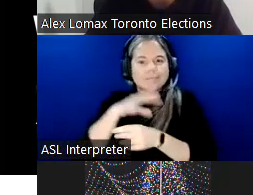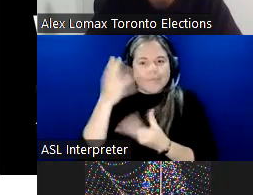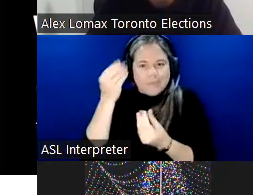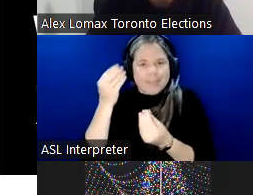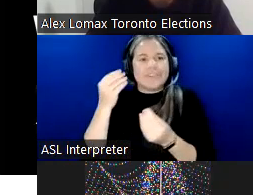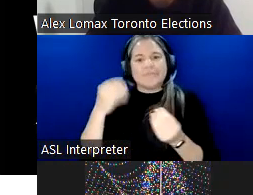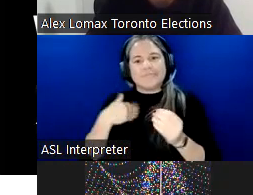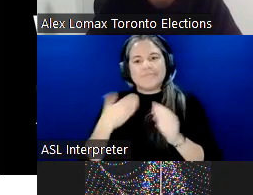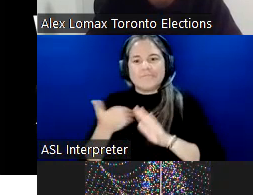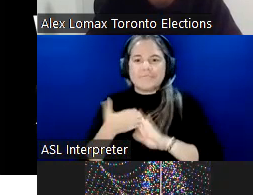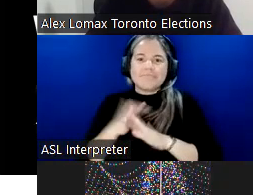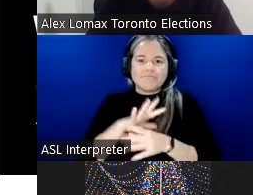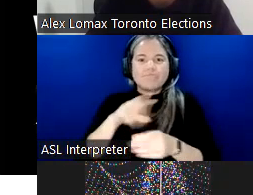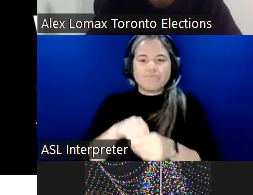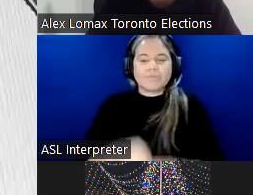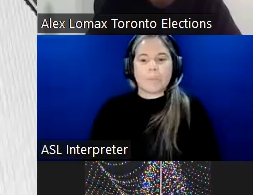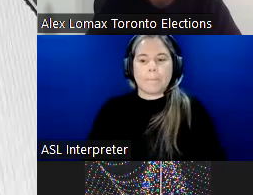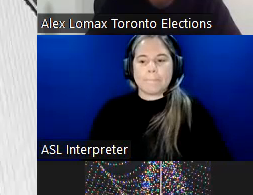services.